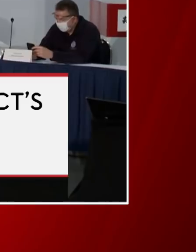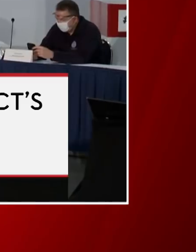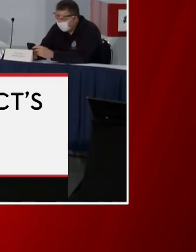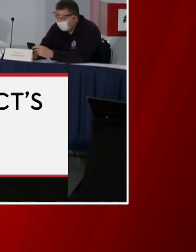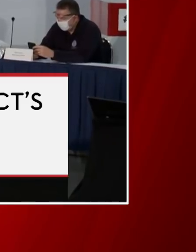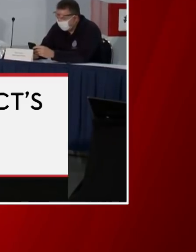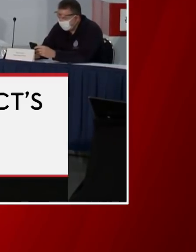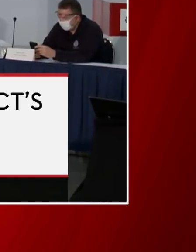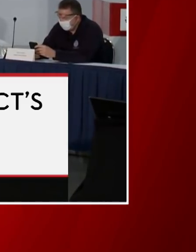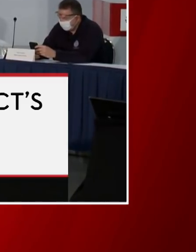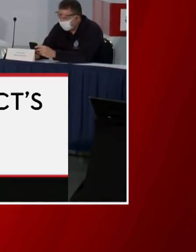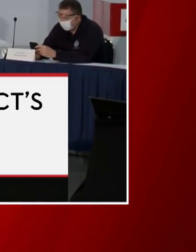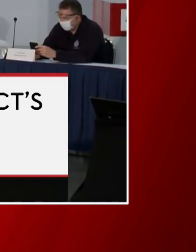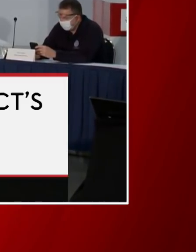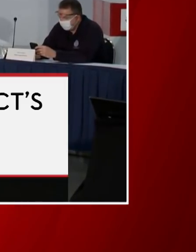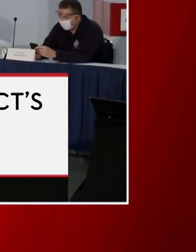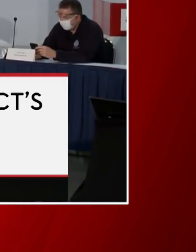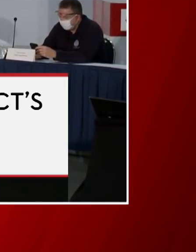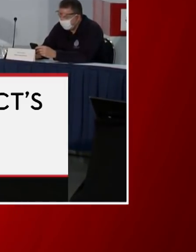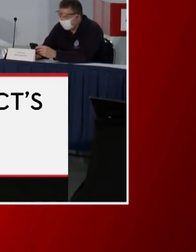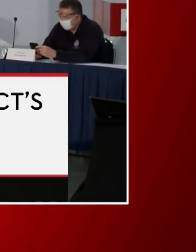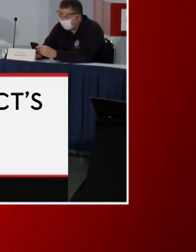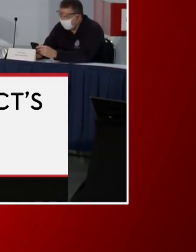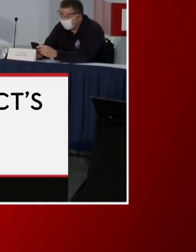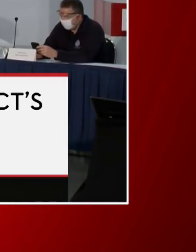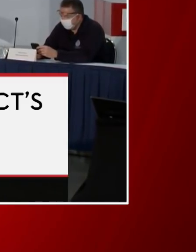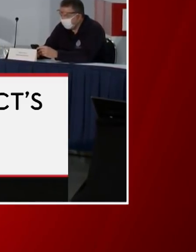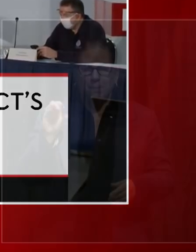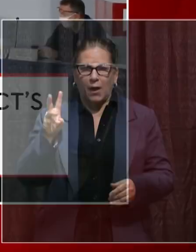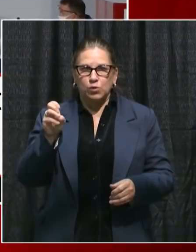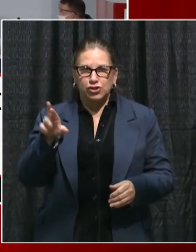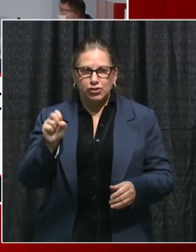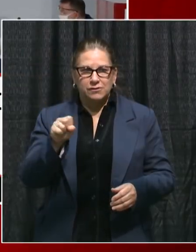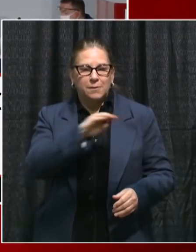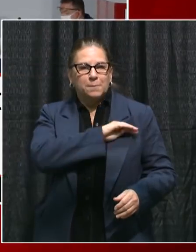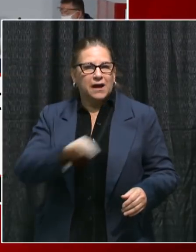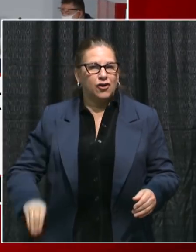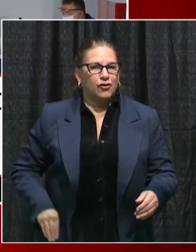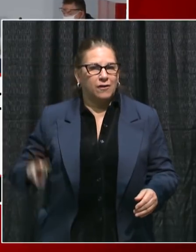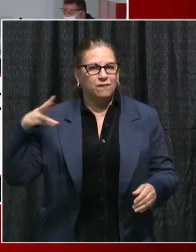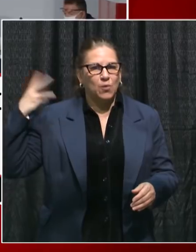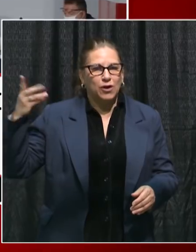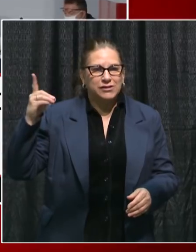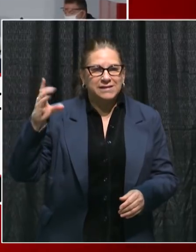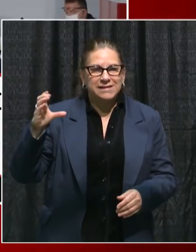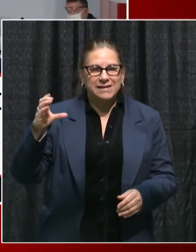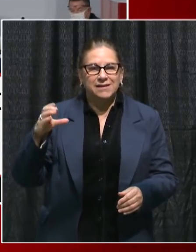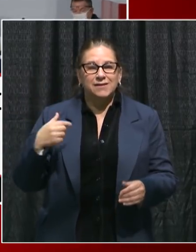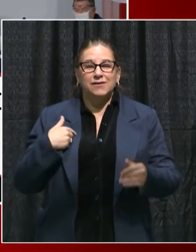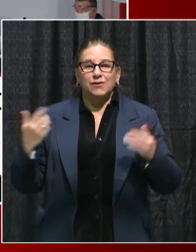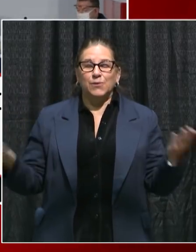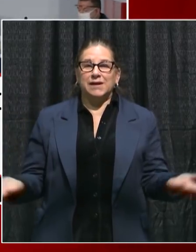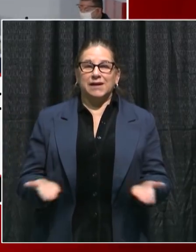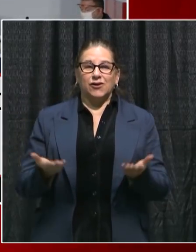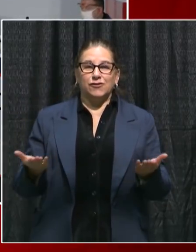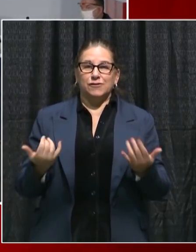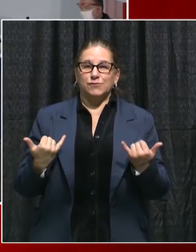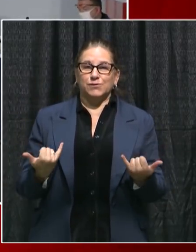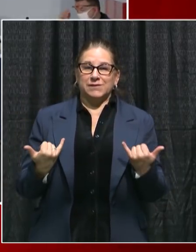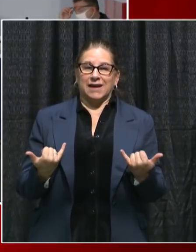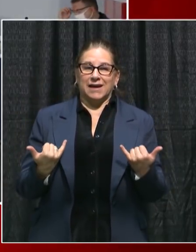Thank you. I'm Muriel Bowser. I'm the mayor of Washington, D.C., and we are here today in the Walter